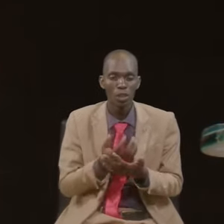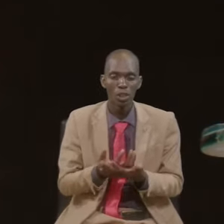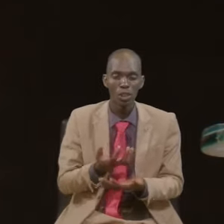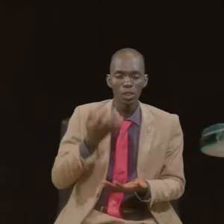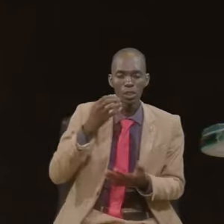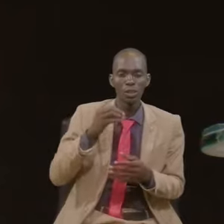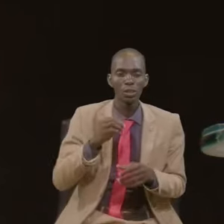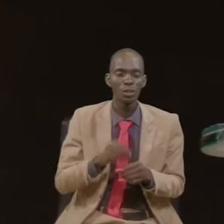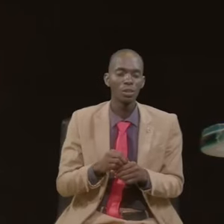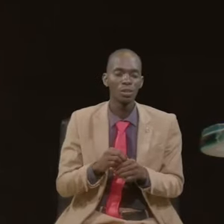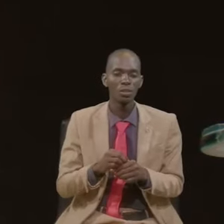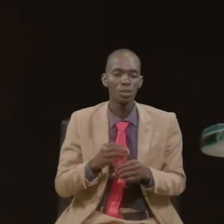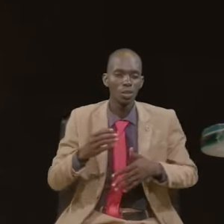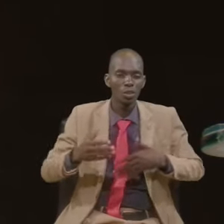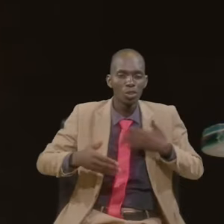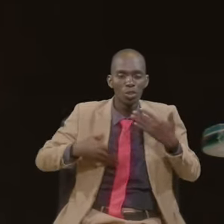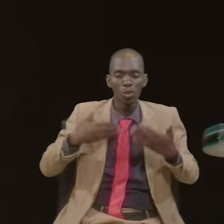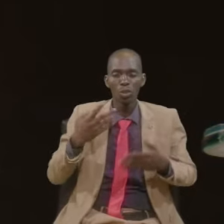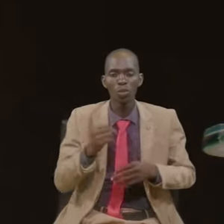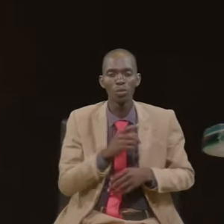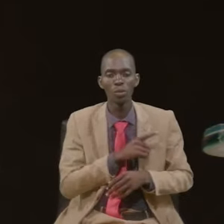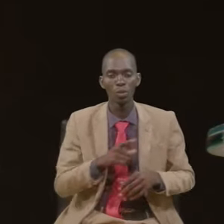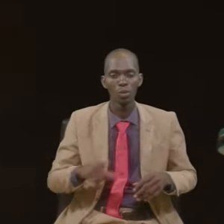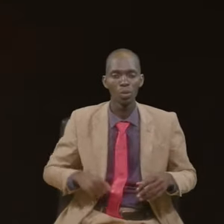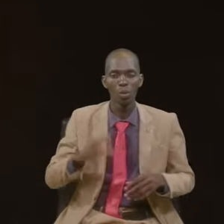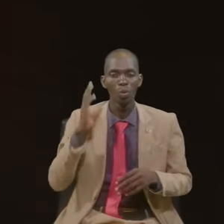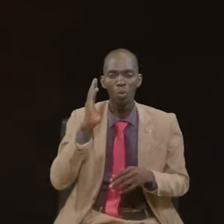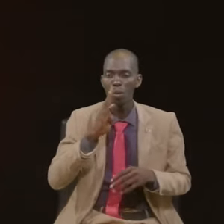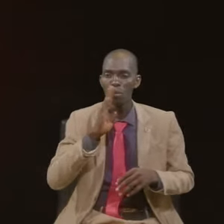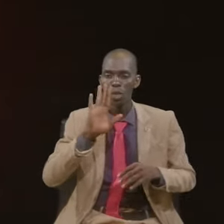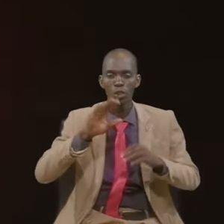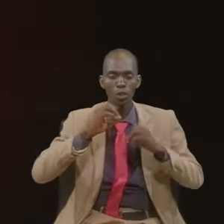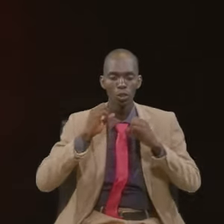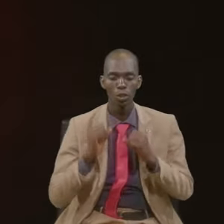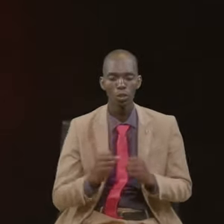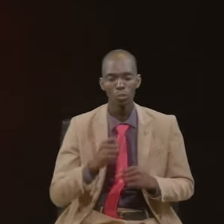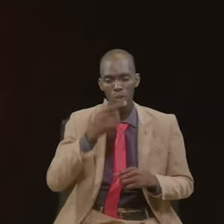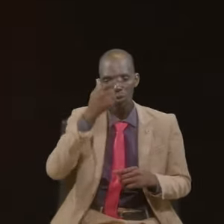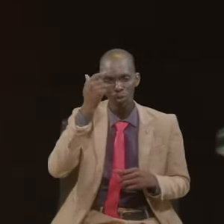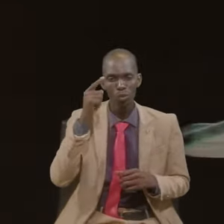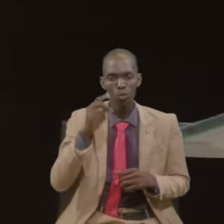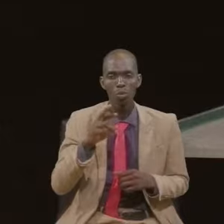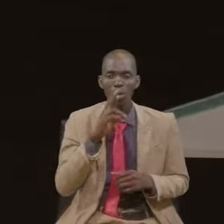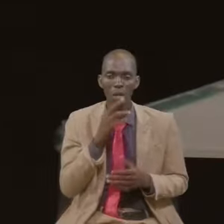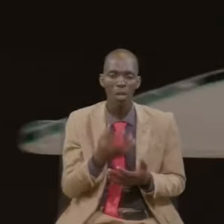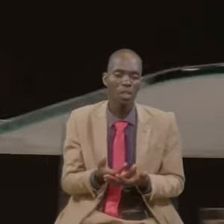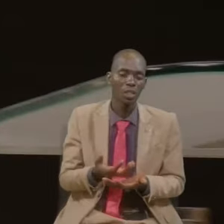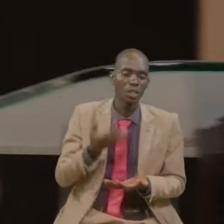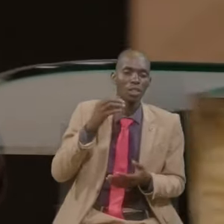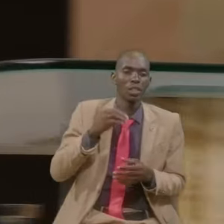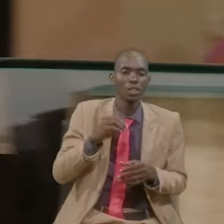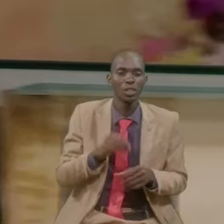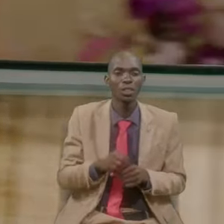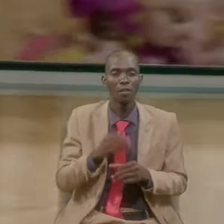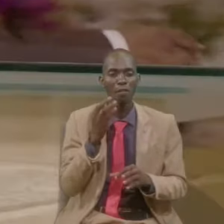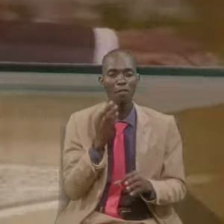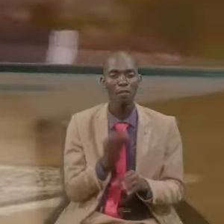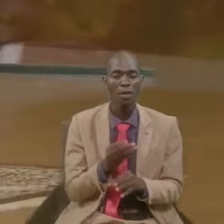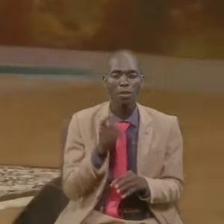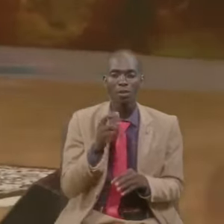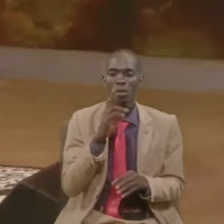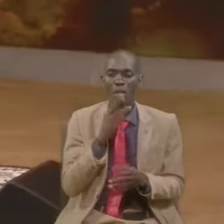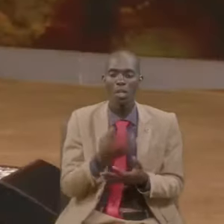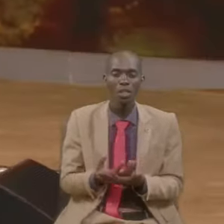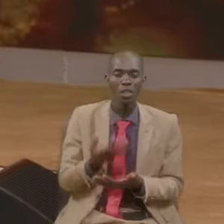The joy of the Lord will be your strength, because you are rich in faith, you are rich in godliness, you are rich